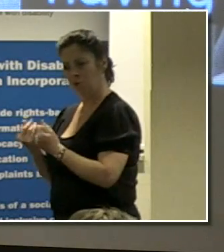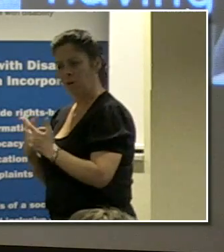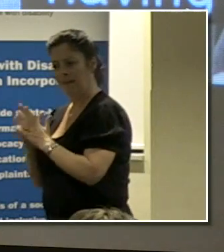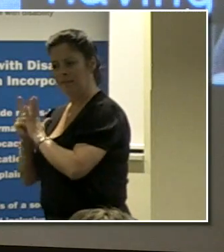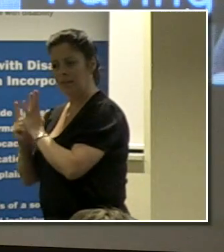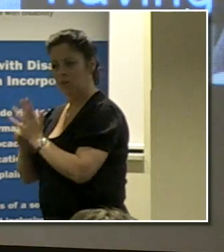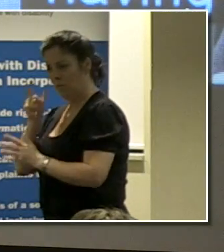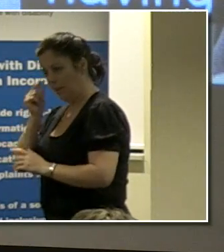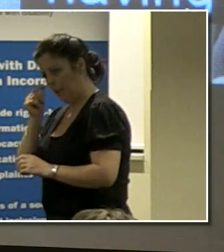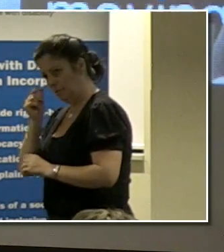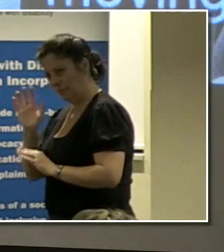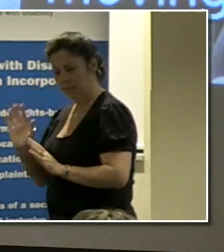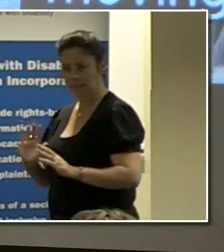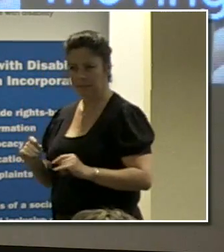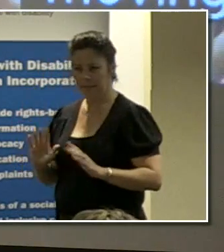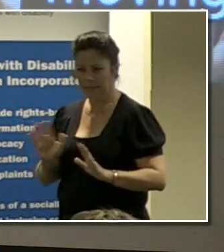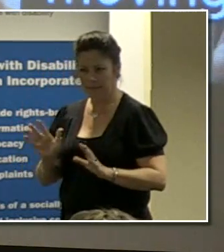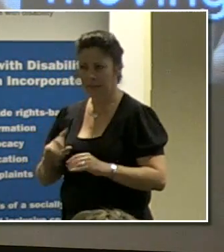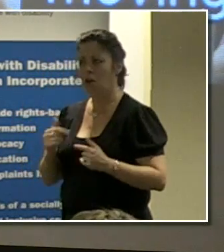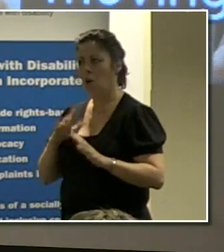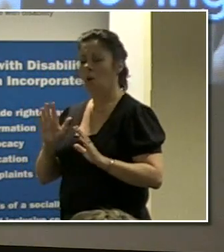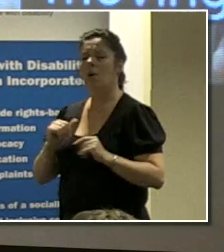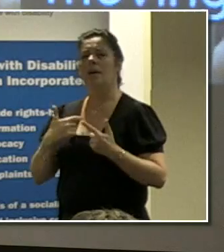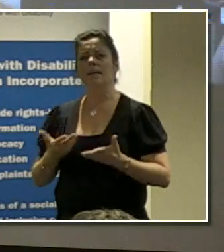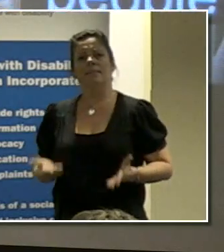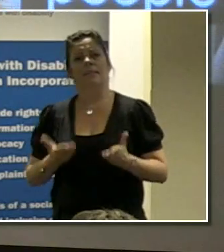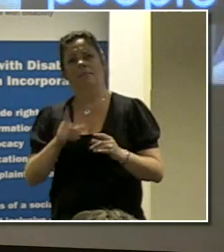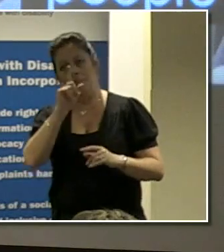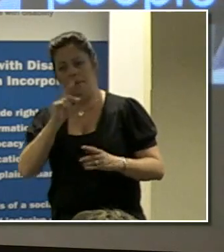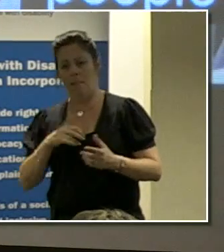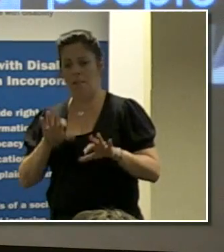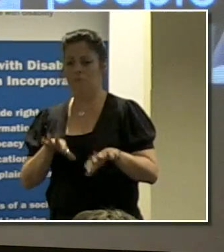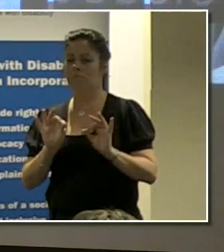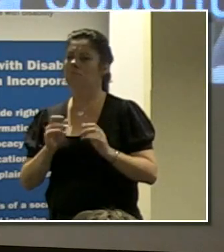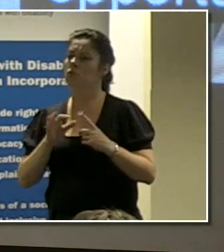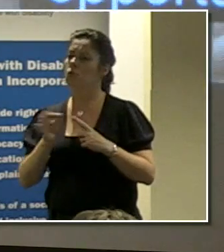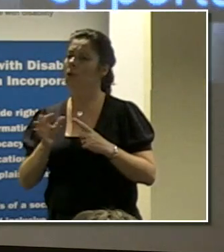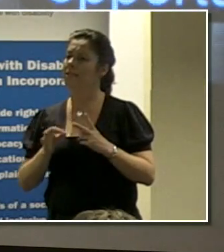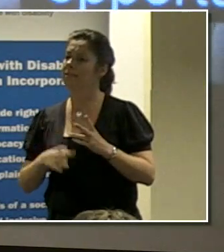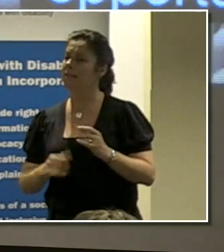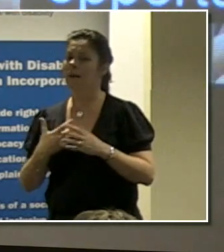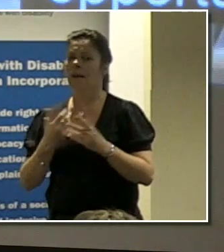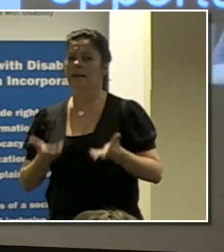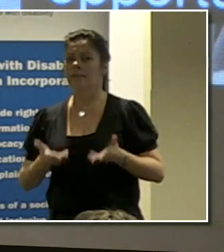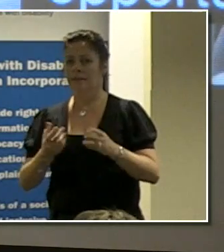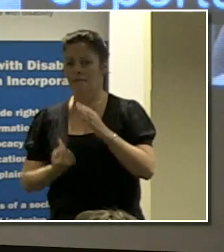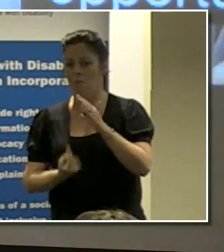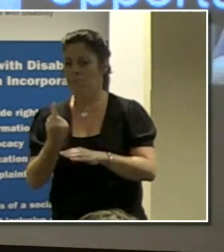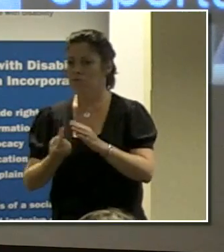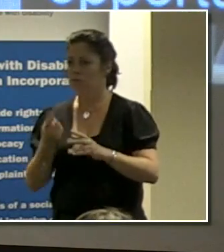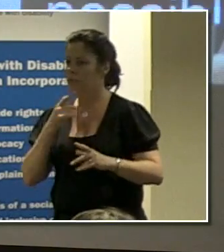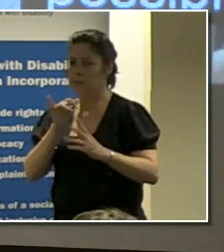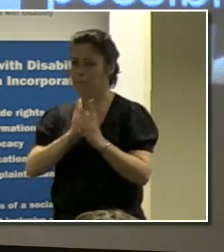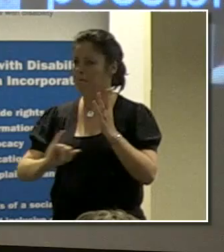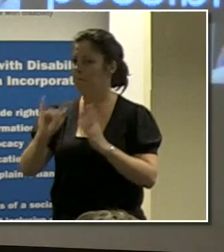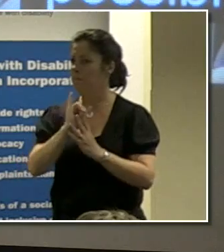to a system which honours people's choices and opportunities as much as you possibly can. And